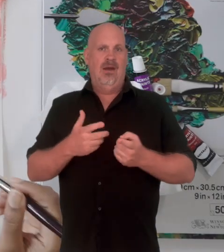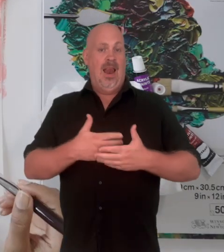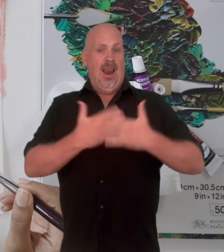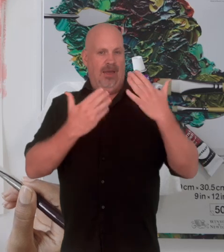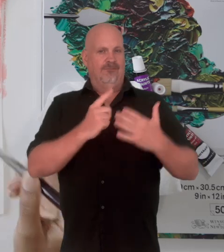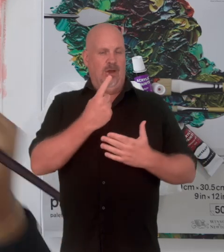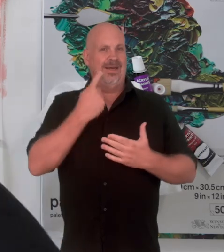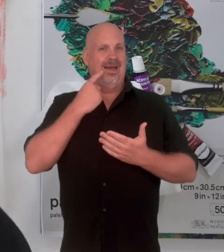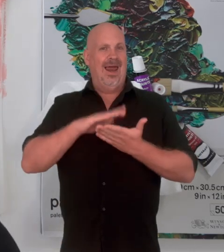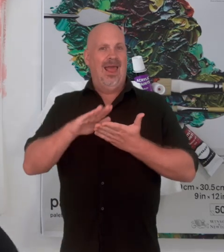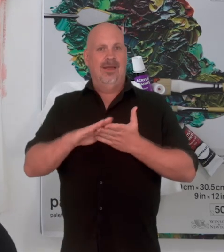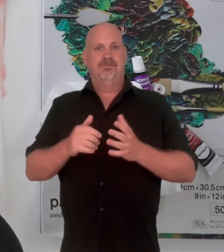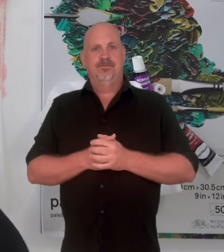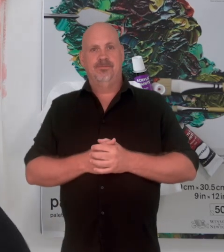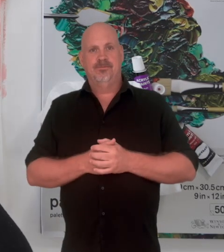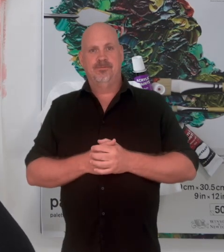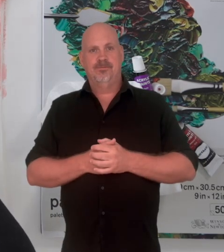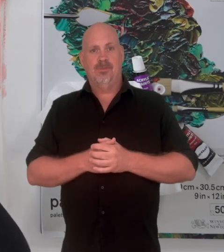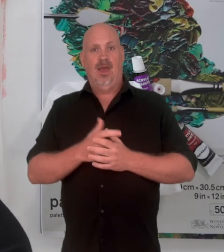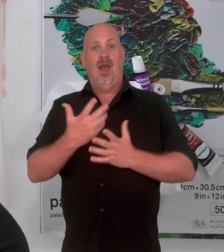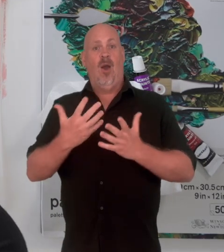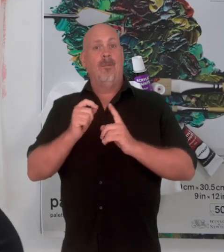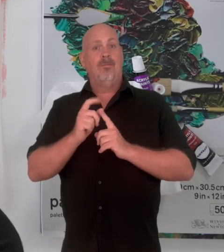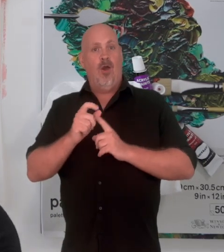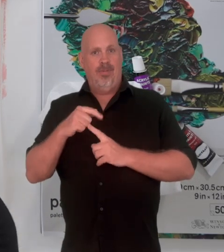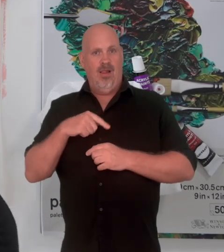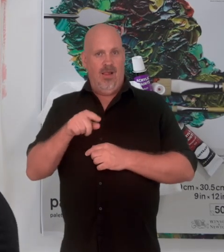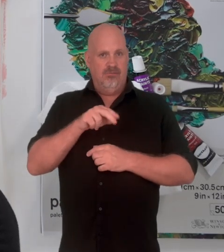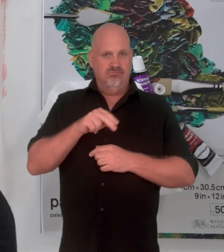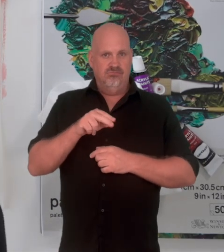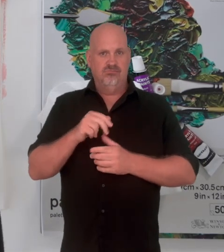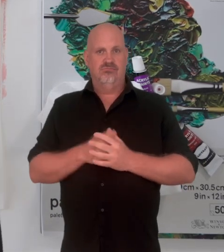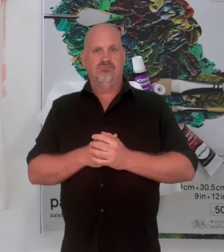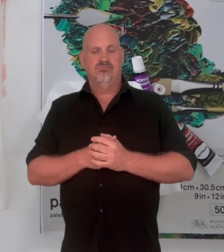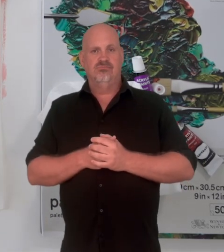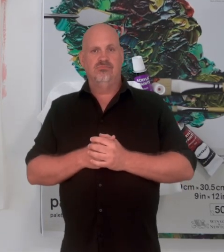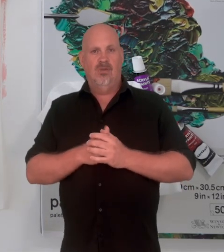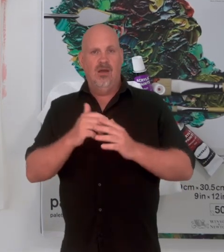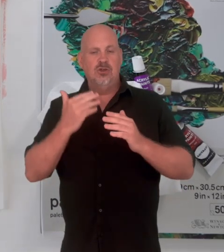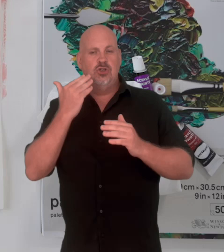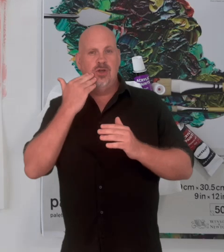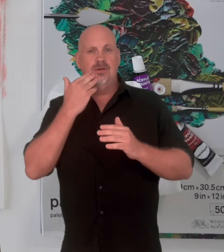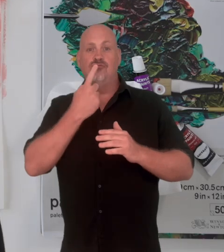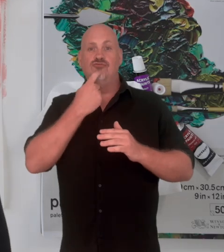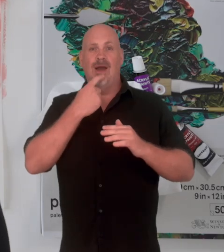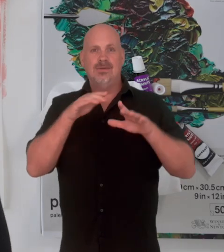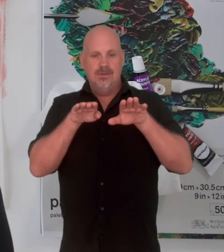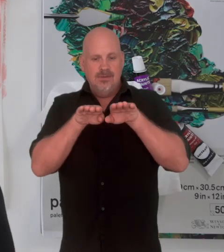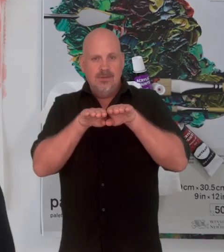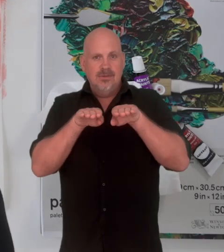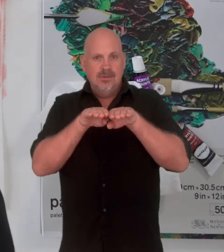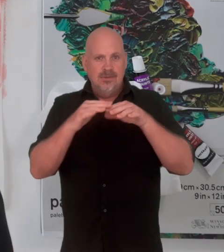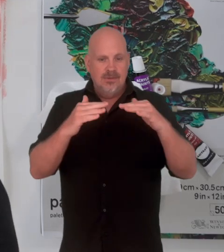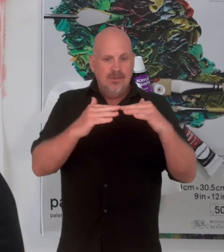And then I'll go into the purple areas and I'll just make them gently meet the red